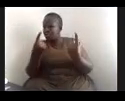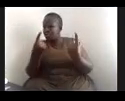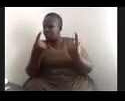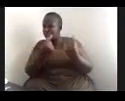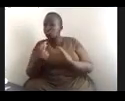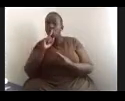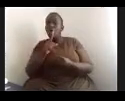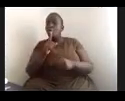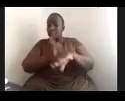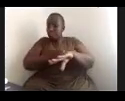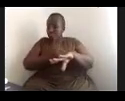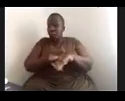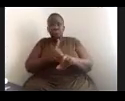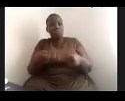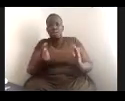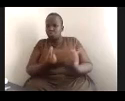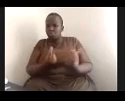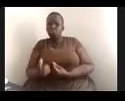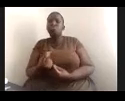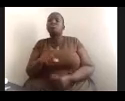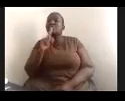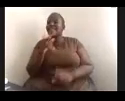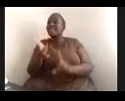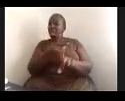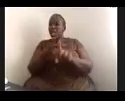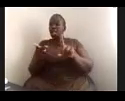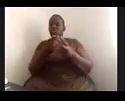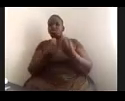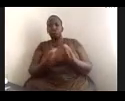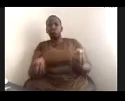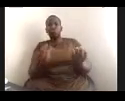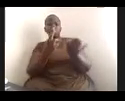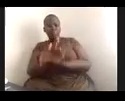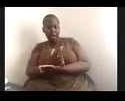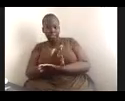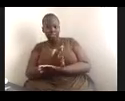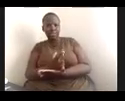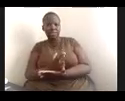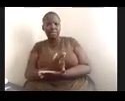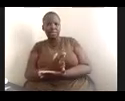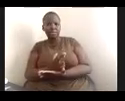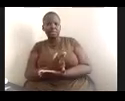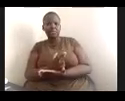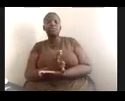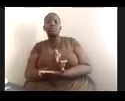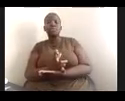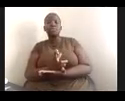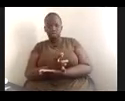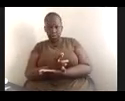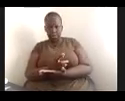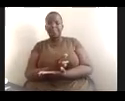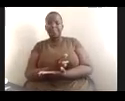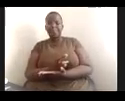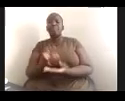called corporal punishment. They said it was a violation of children's rights to be free from